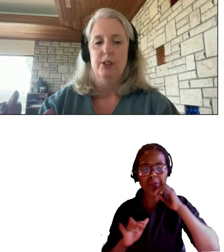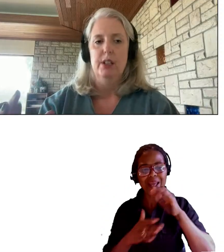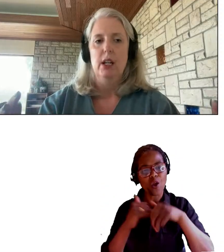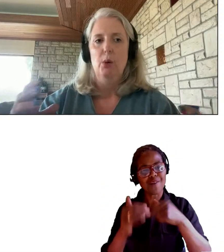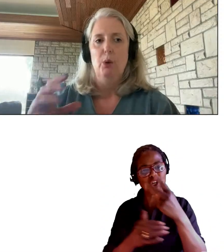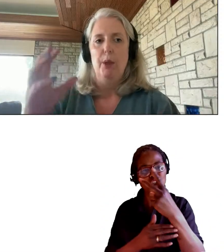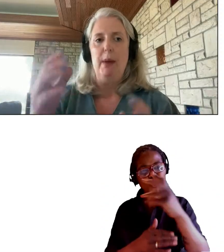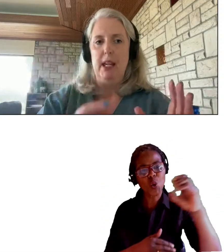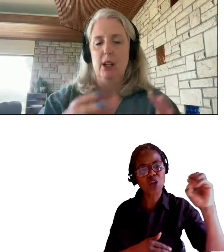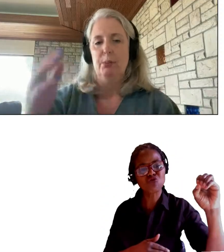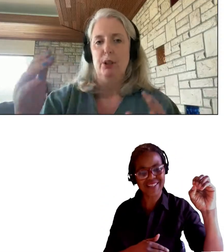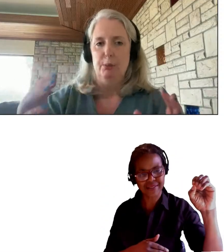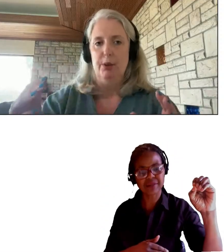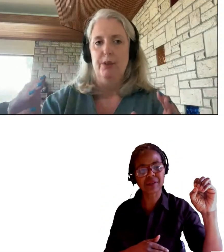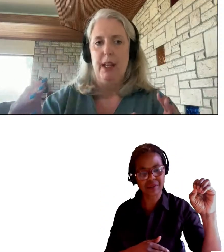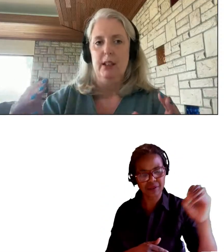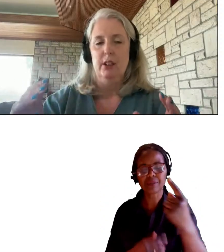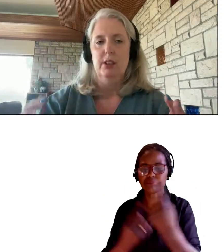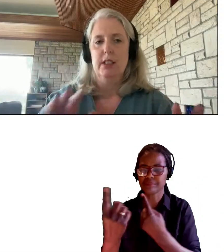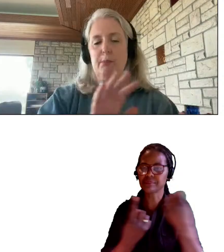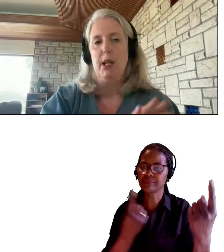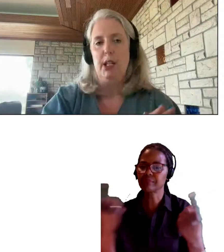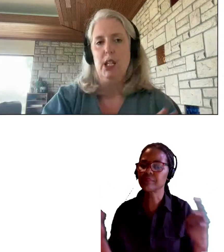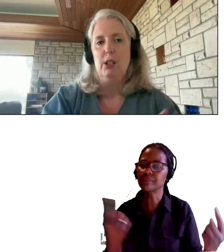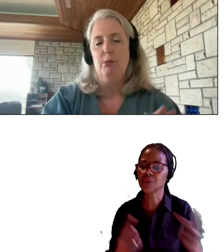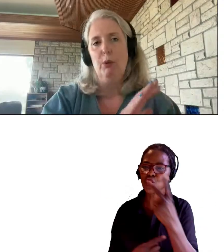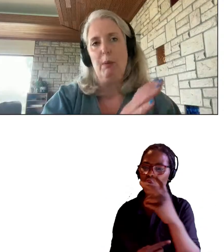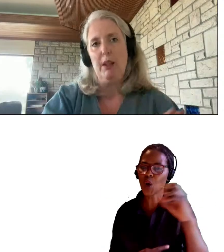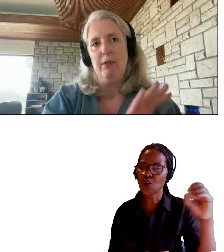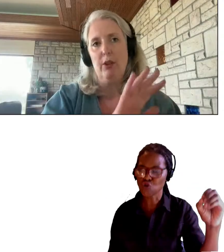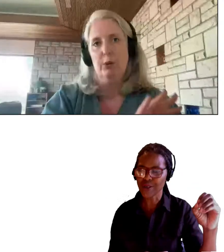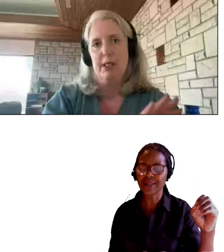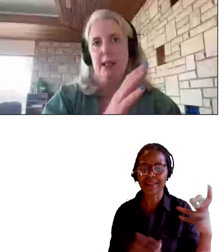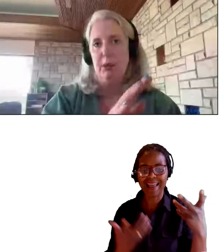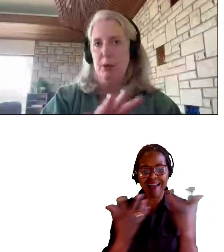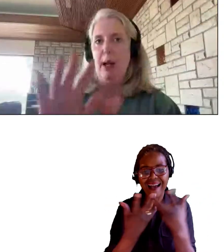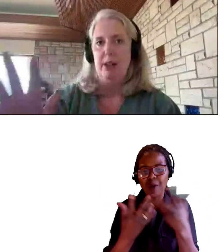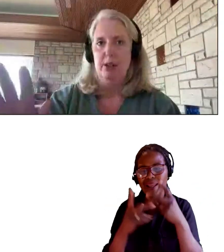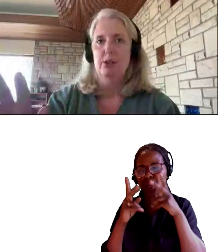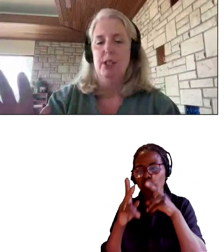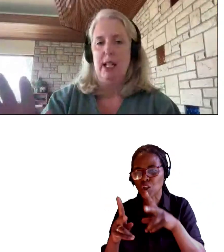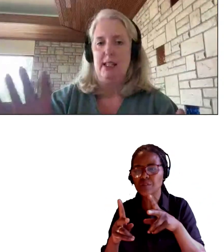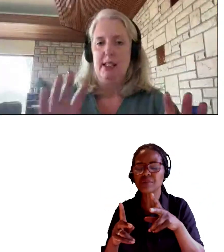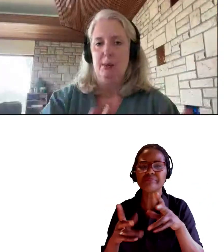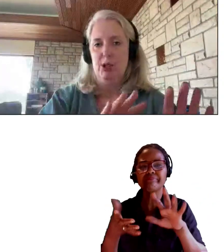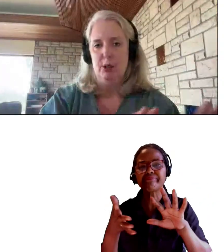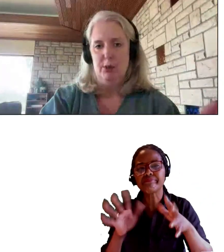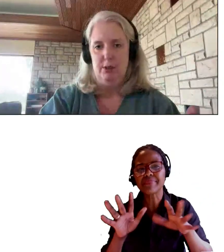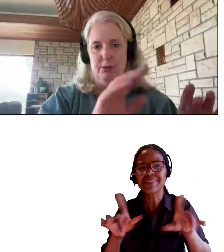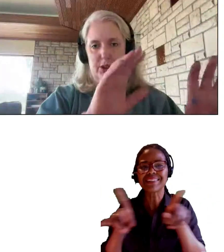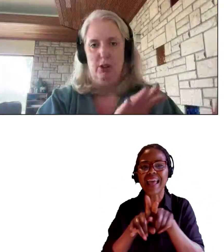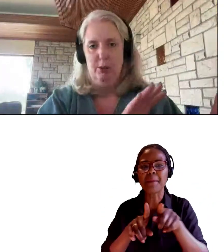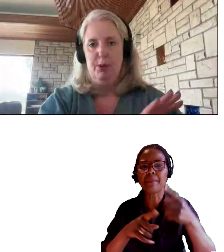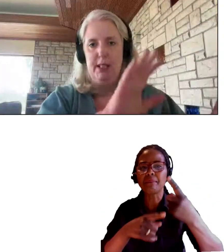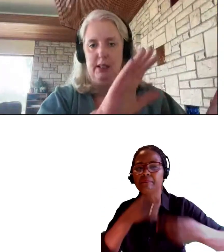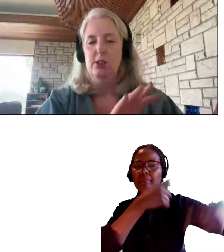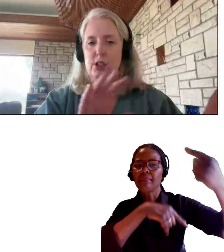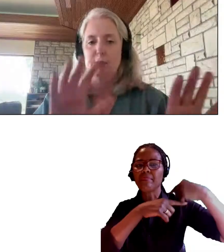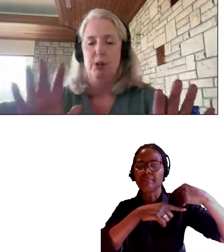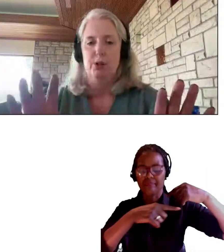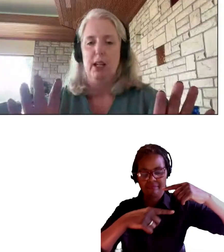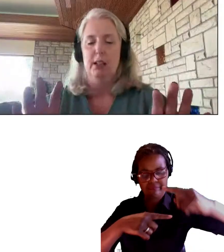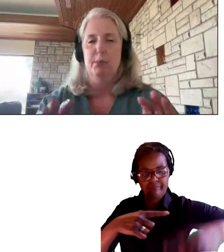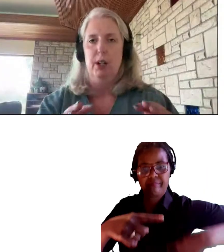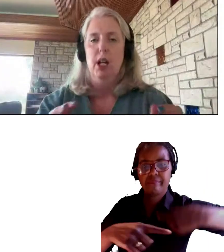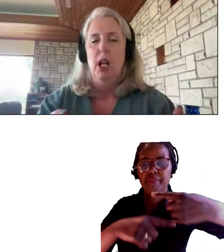2 rounds. What the makeup and number of that looks, we might follow a similar pattern to last time in terms of, you know, the